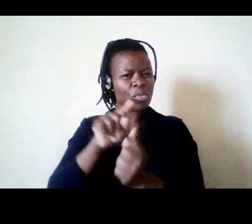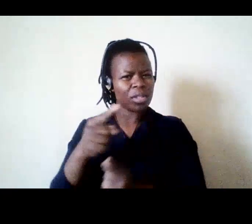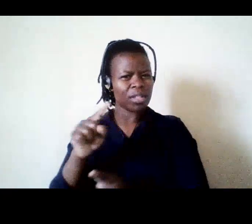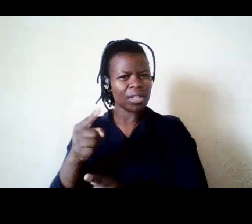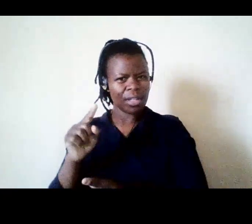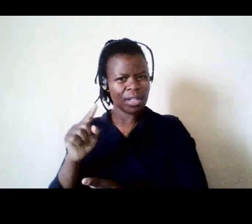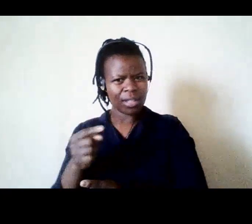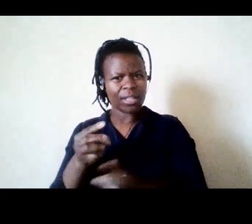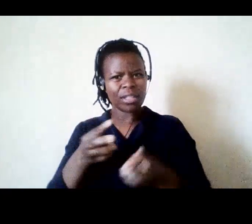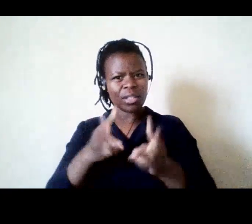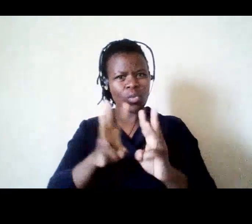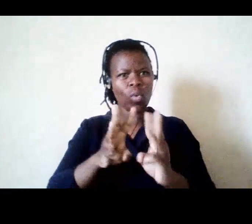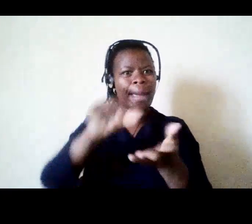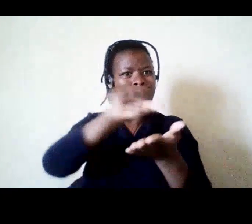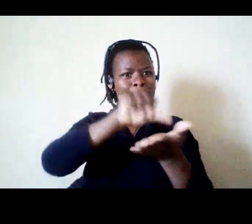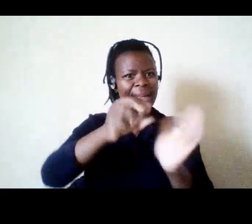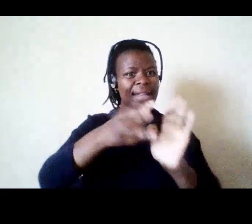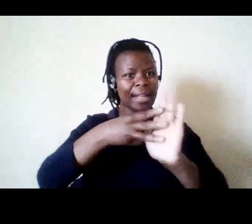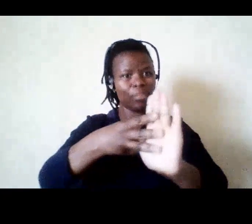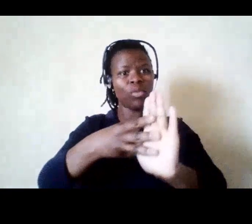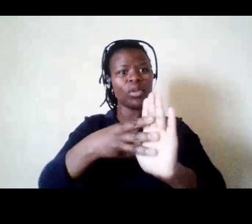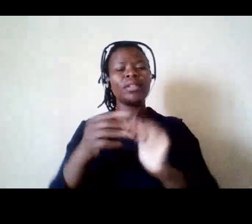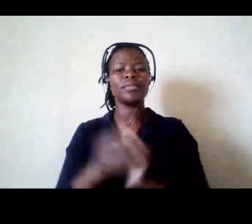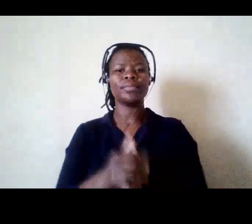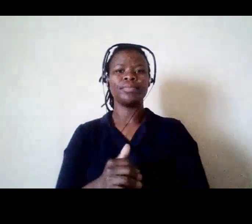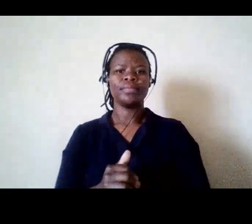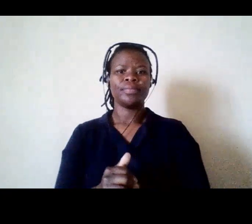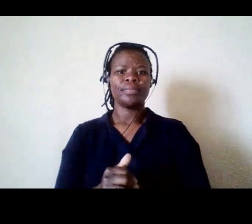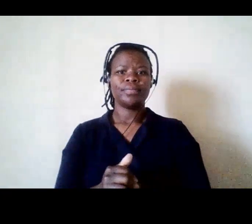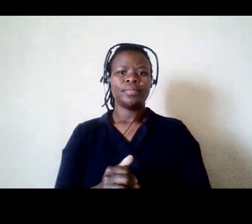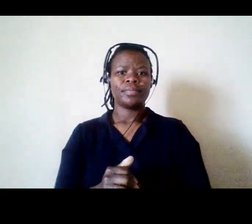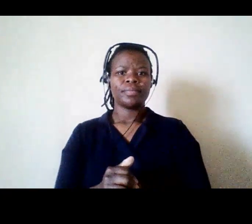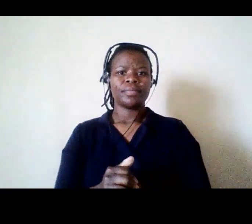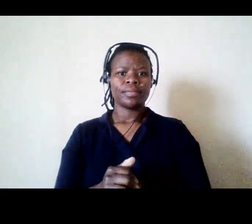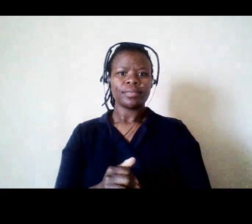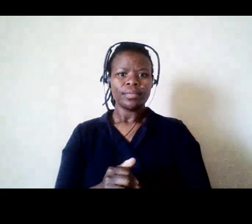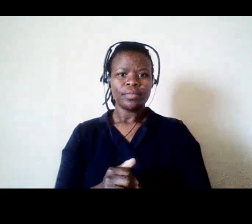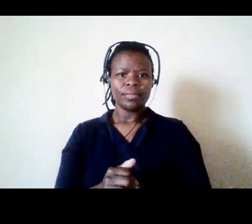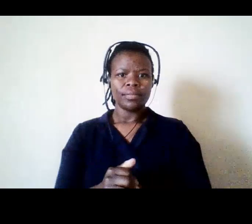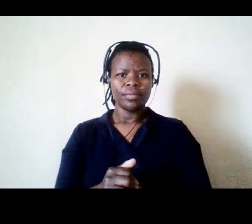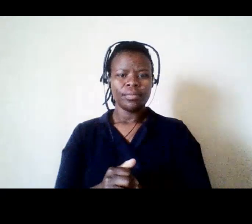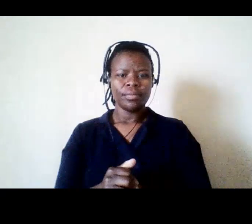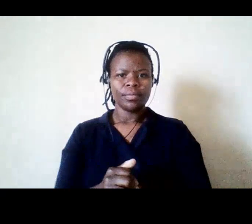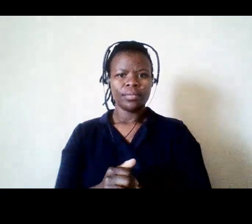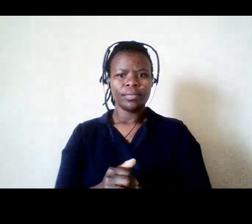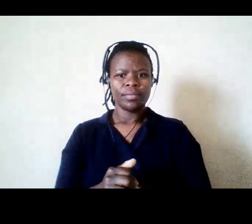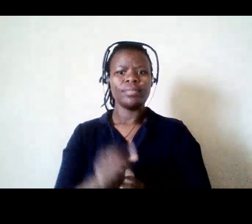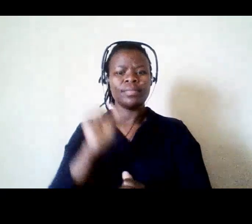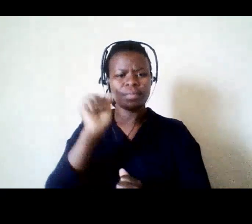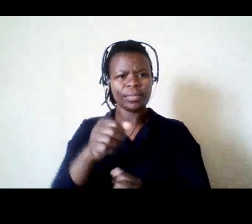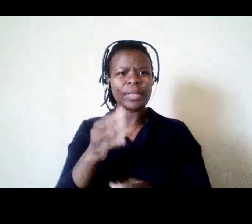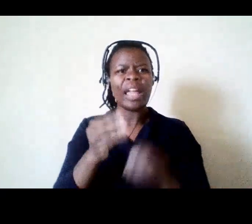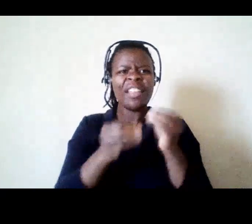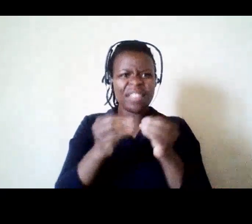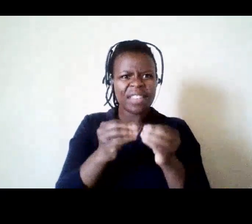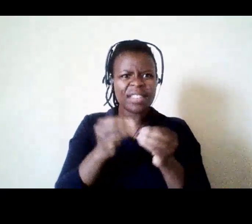a medical model manner. She was all about fixing and fixing and fixing, and rather just sort of